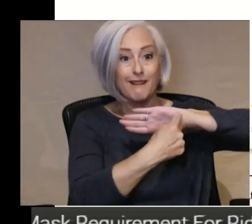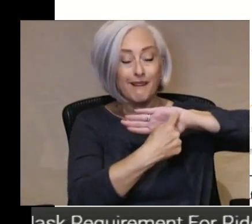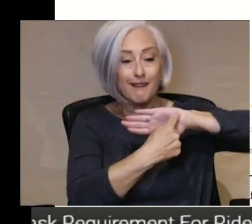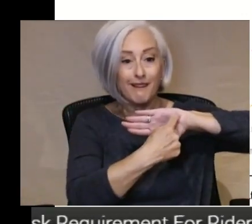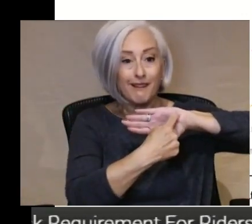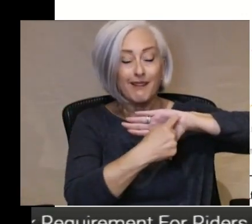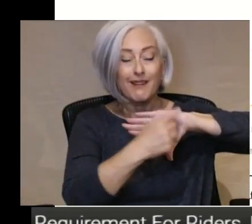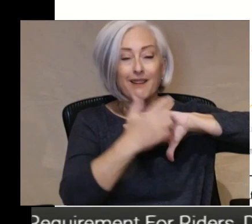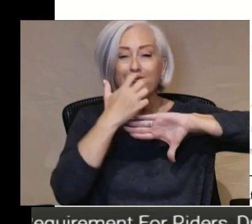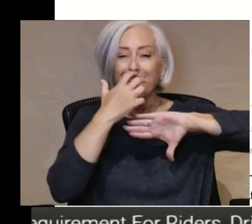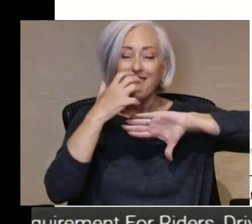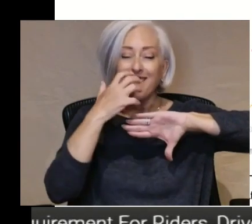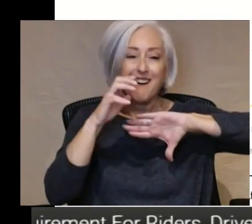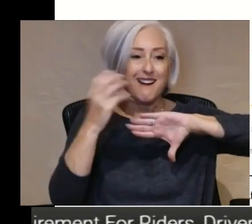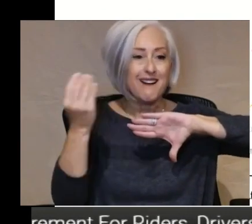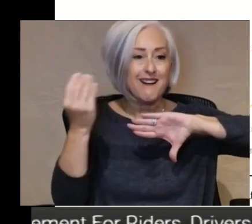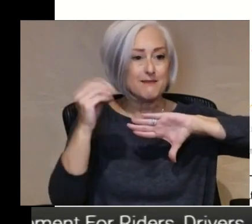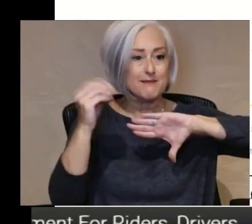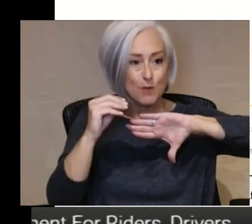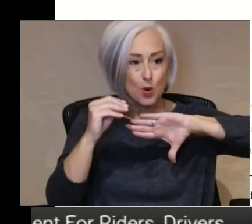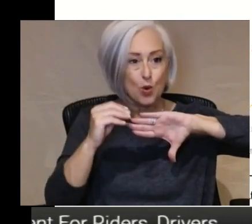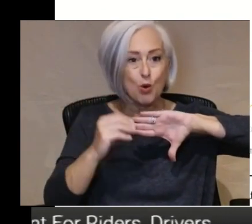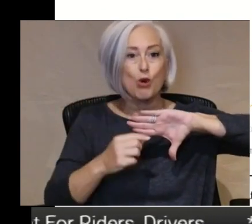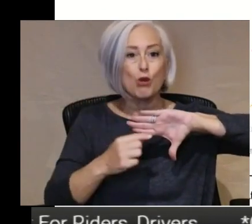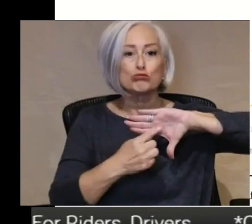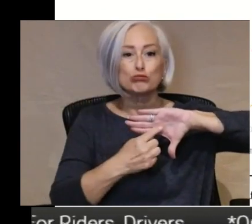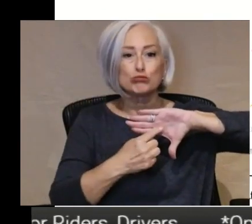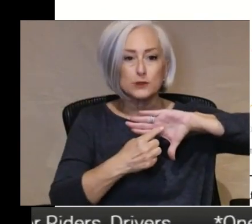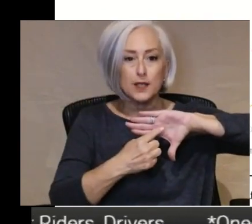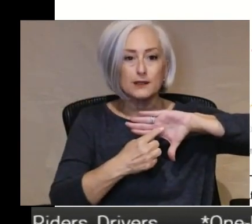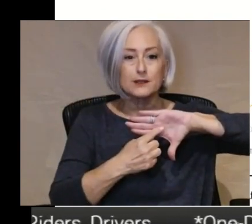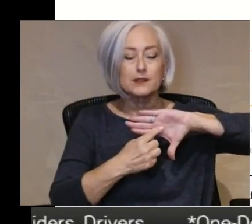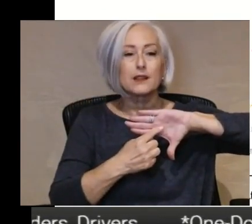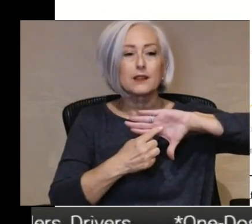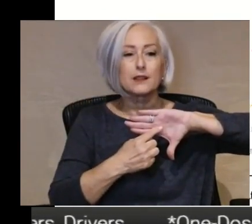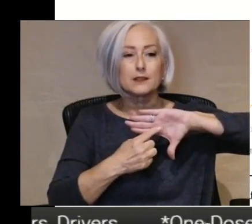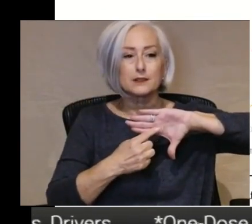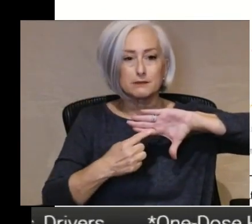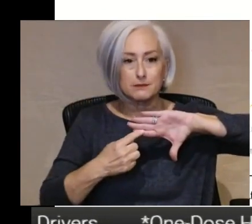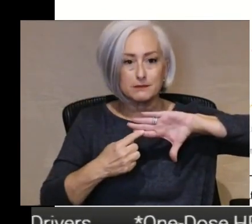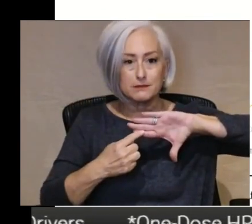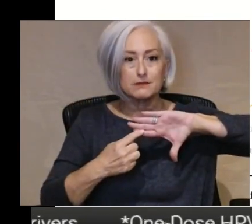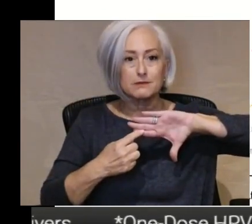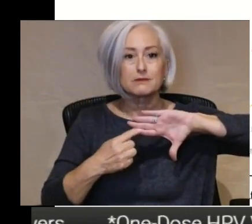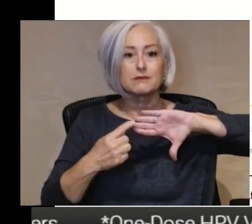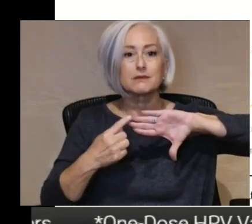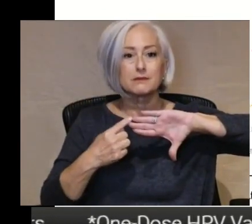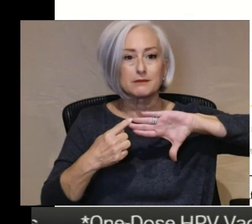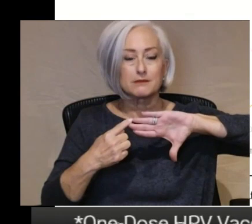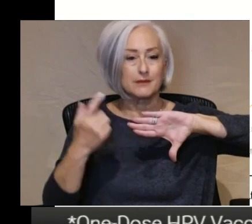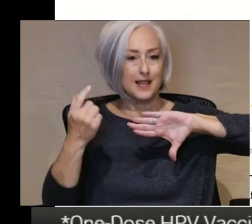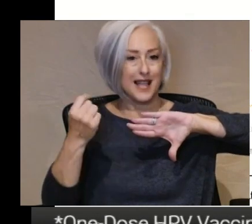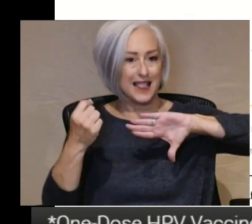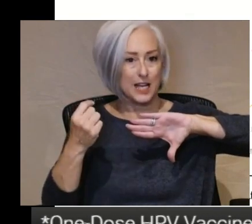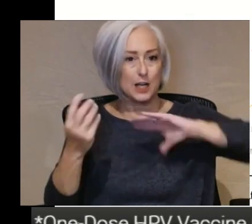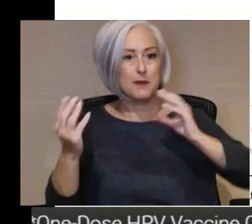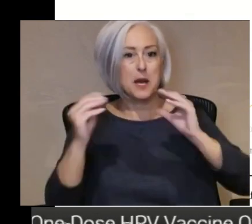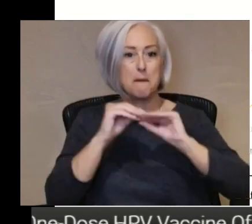in Texas, a little bit in New Mexico, and now along the West Coast as well. So, you know, historically, these have occurred